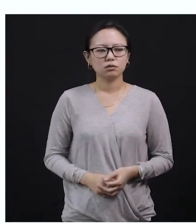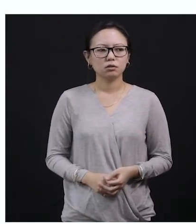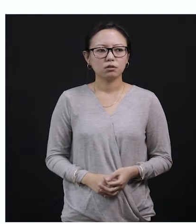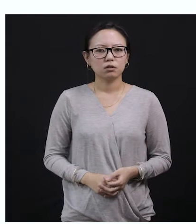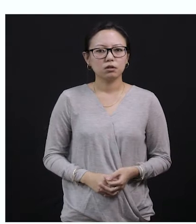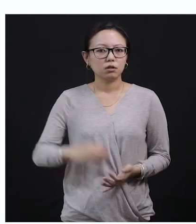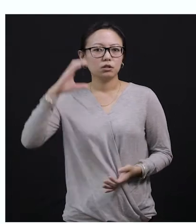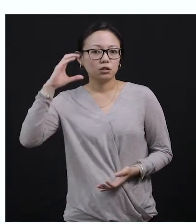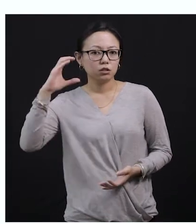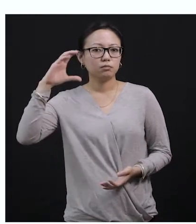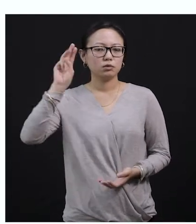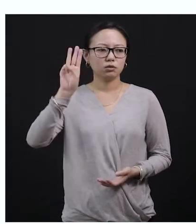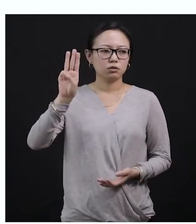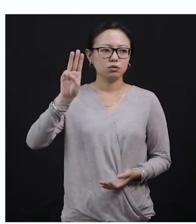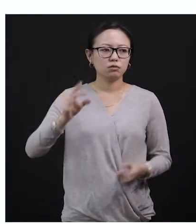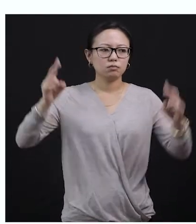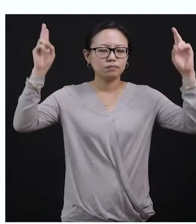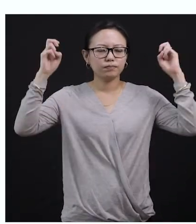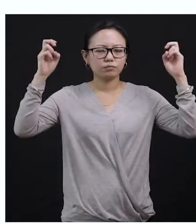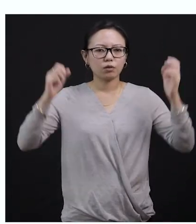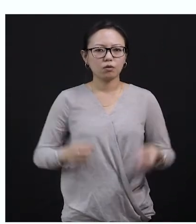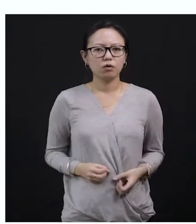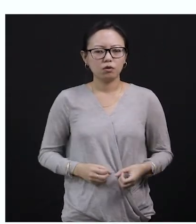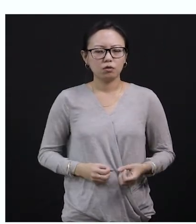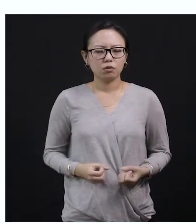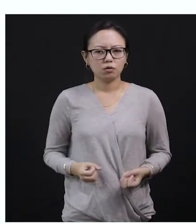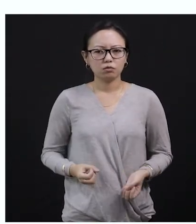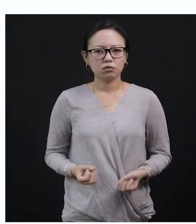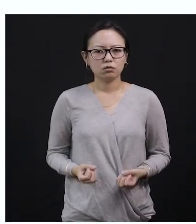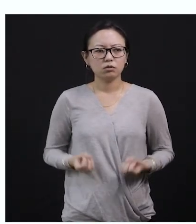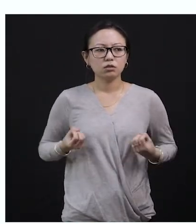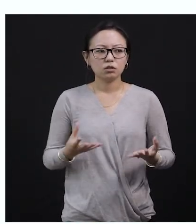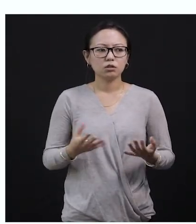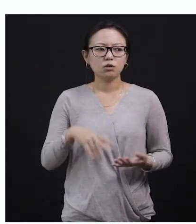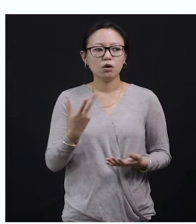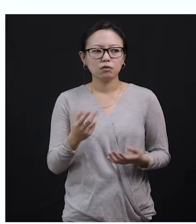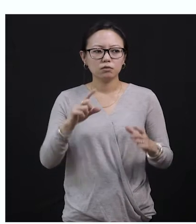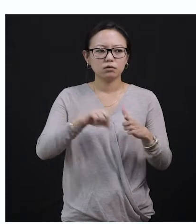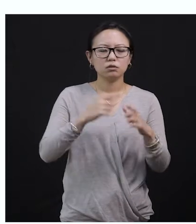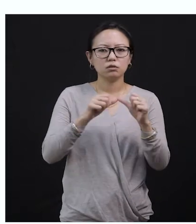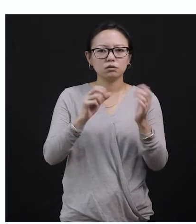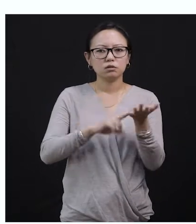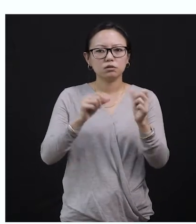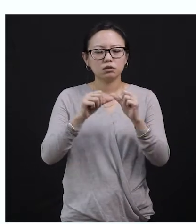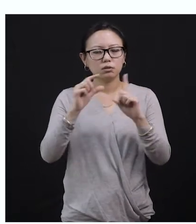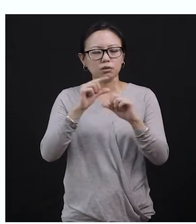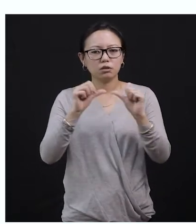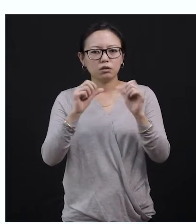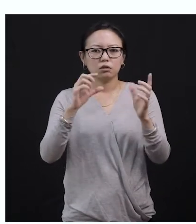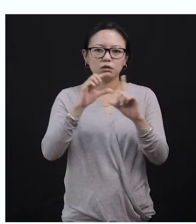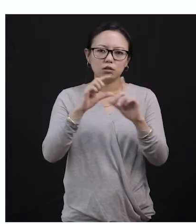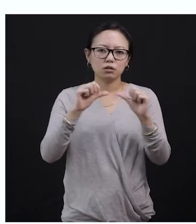chapter 3 that is early states, rise of Janapadas and Mahajanapadas.